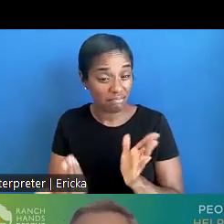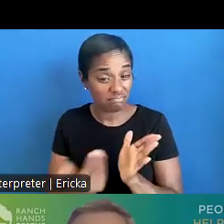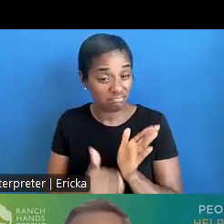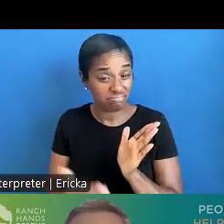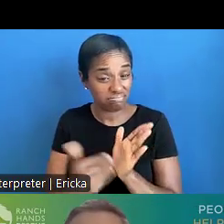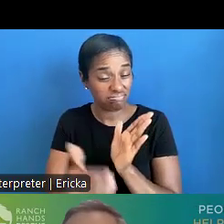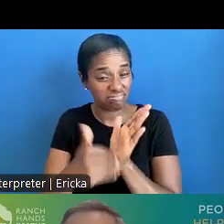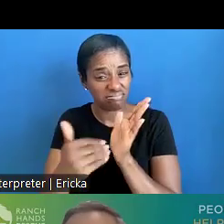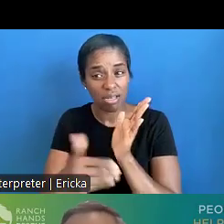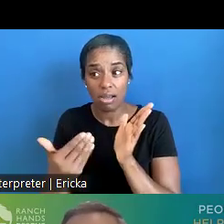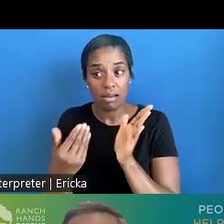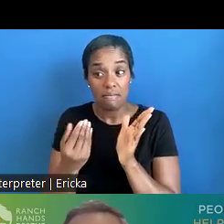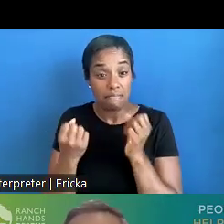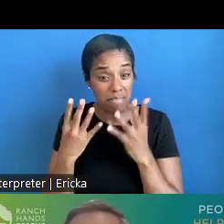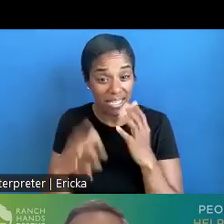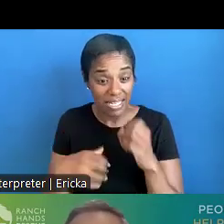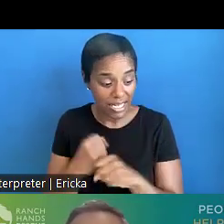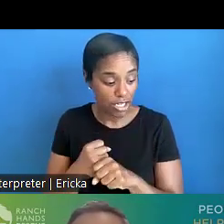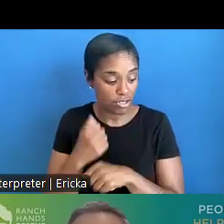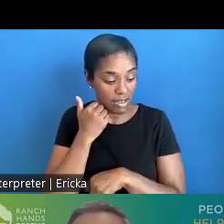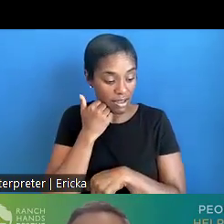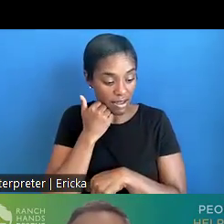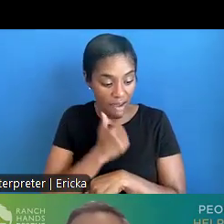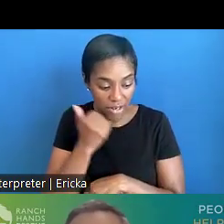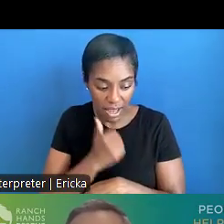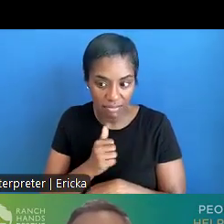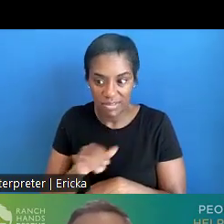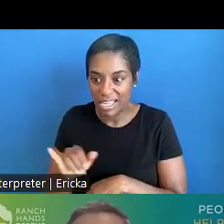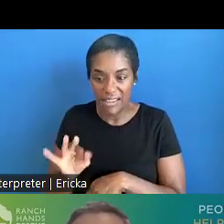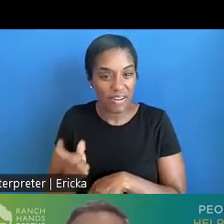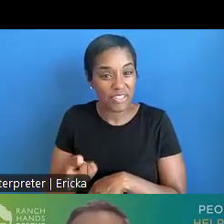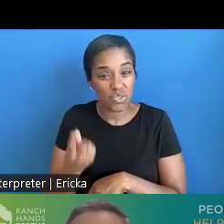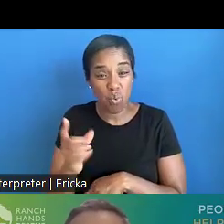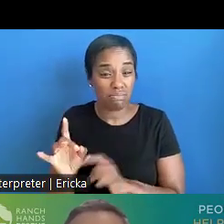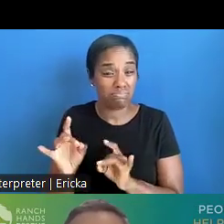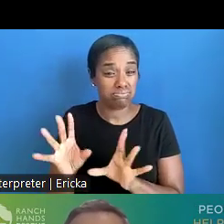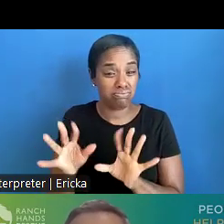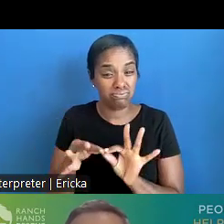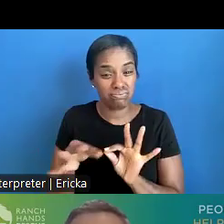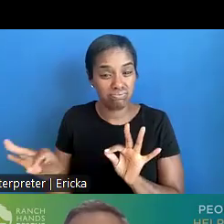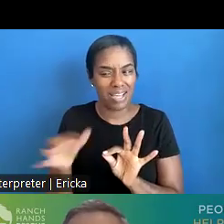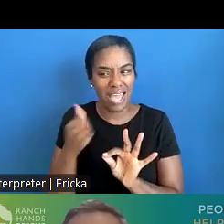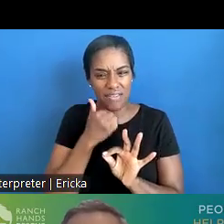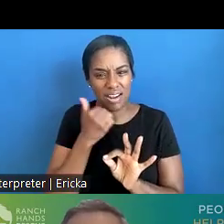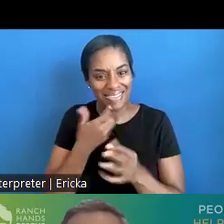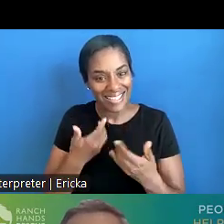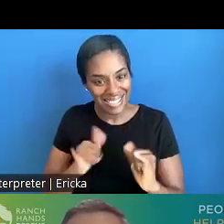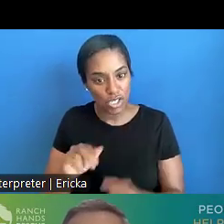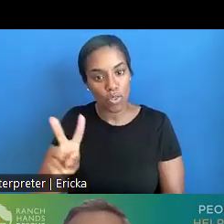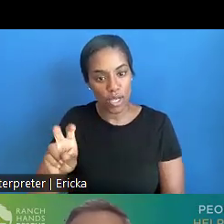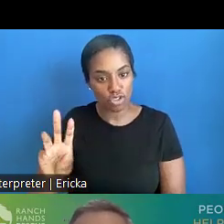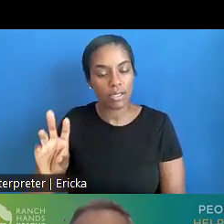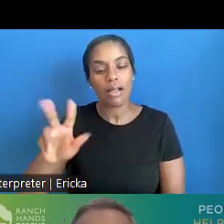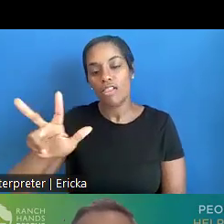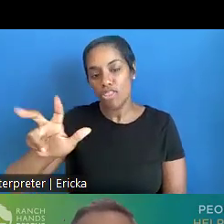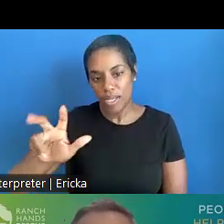multiple years, every single day. Even if it's just one bad line a day, that's still 365 days